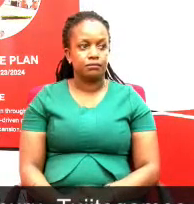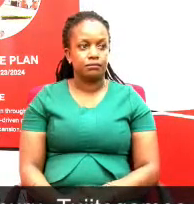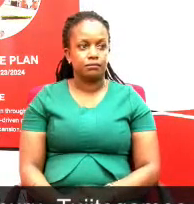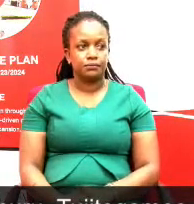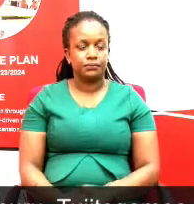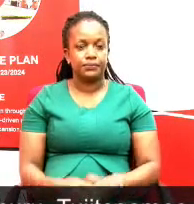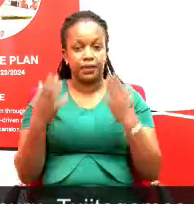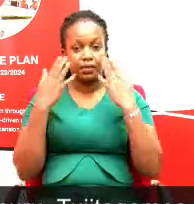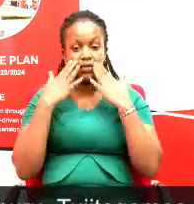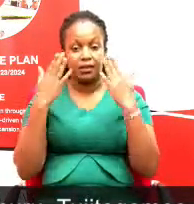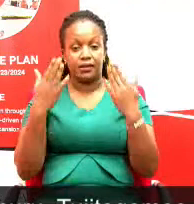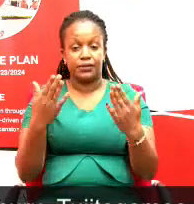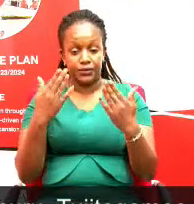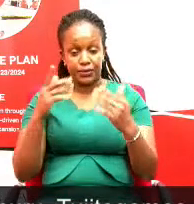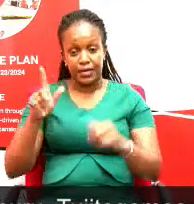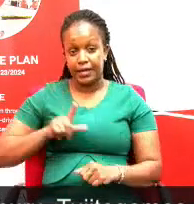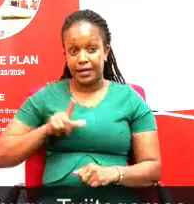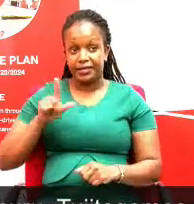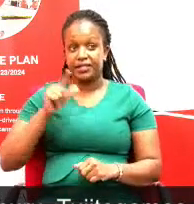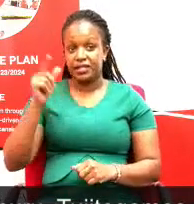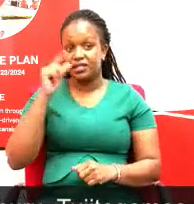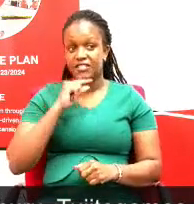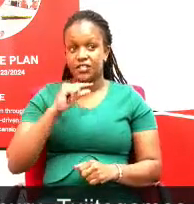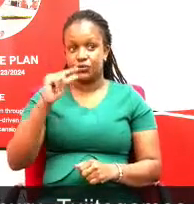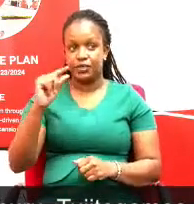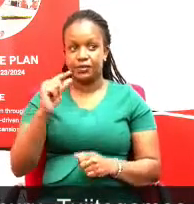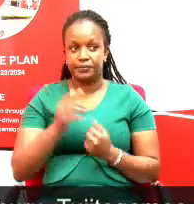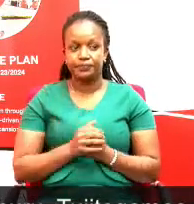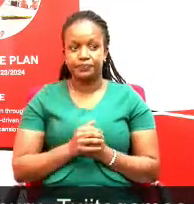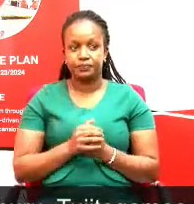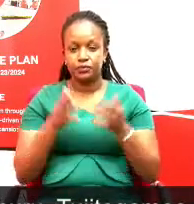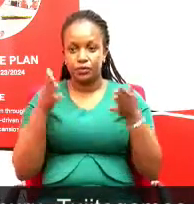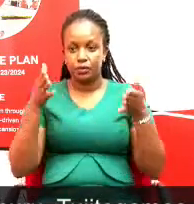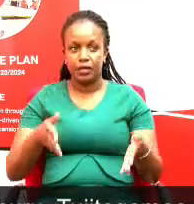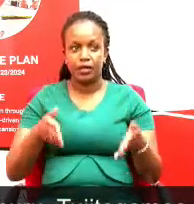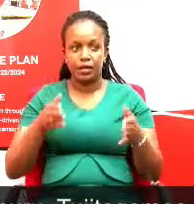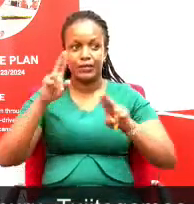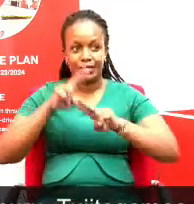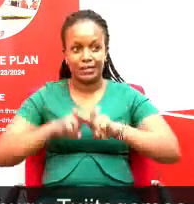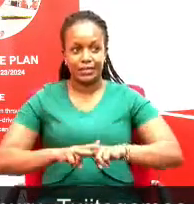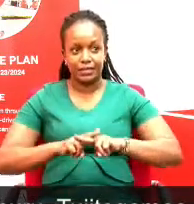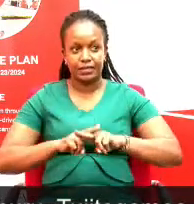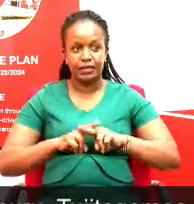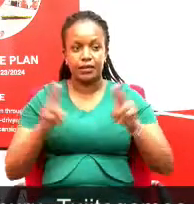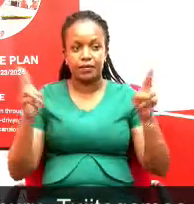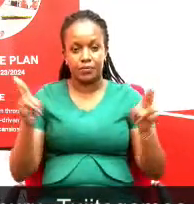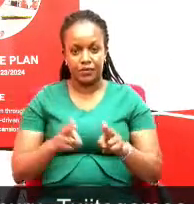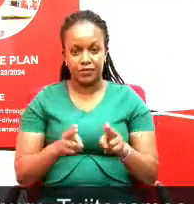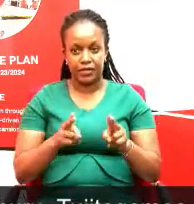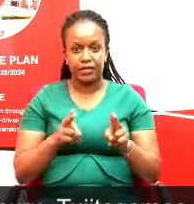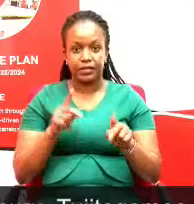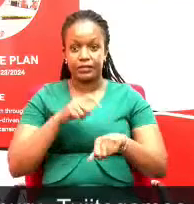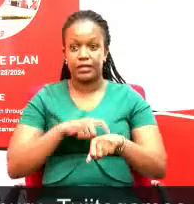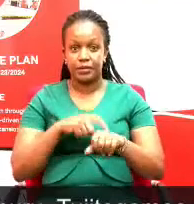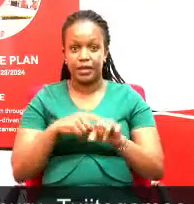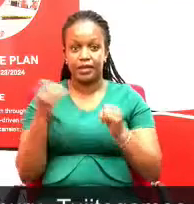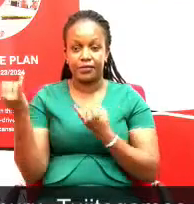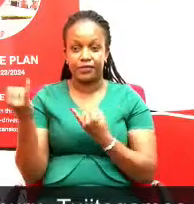Thank you, ladies and gentlemen. You may take your seats briefly as I